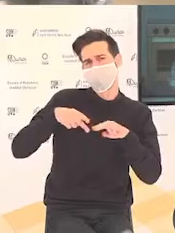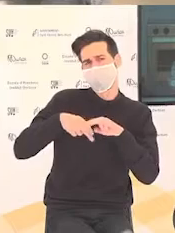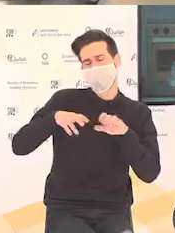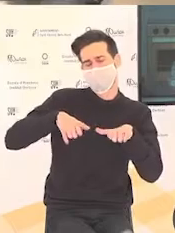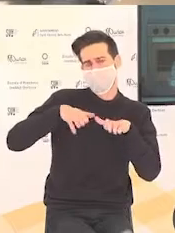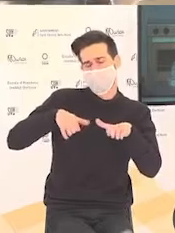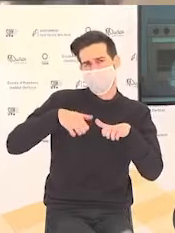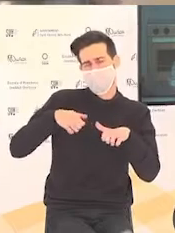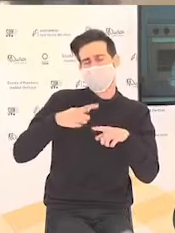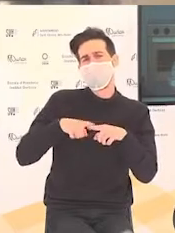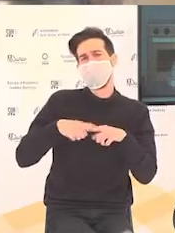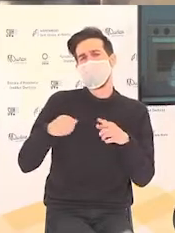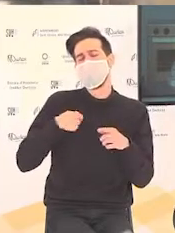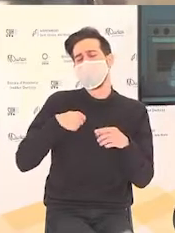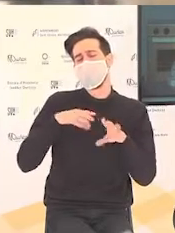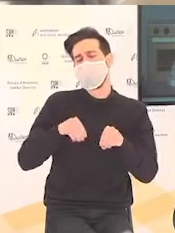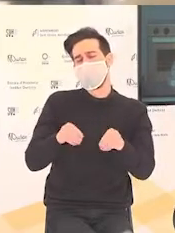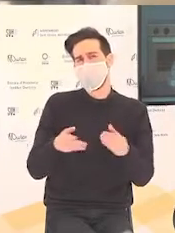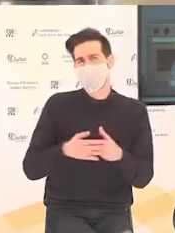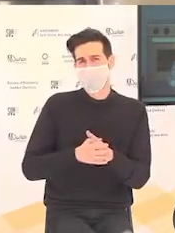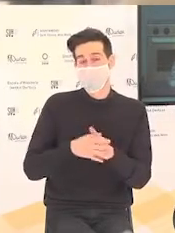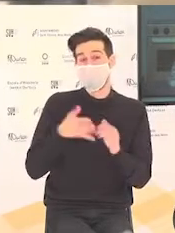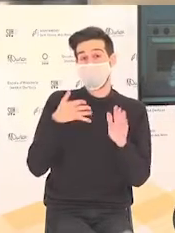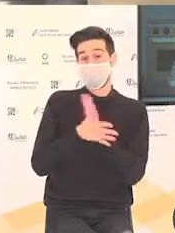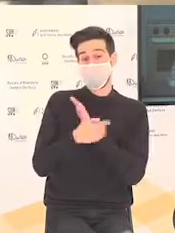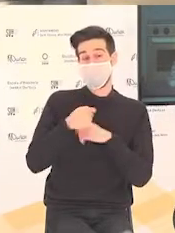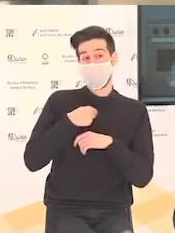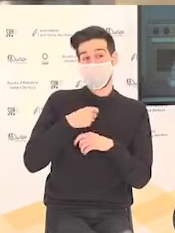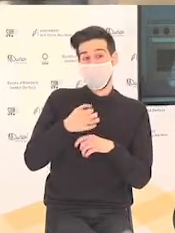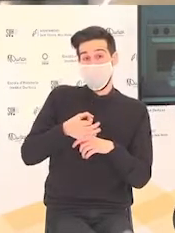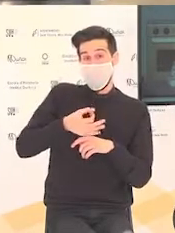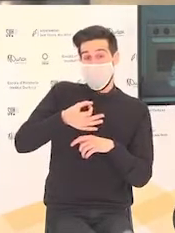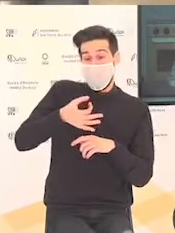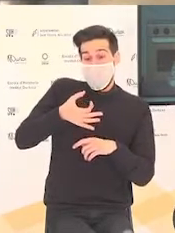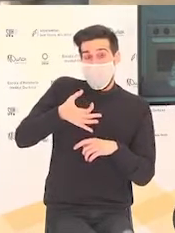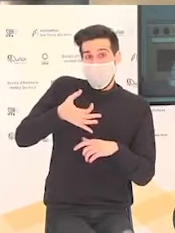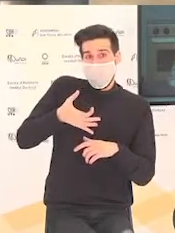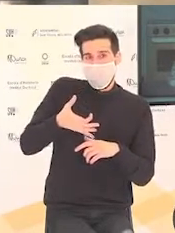opening. Quiero tener una apertura muy grande.